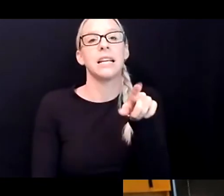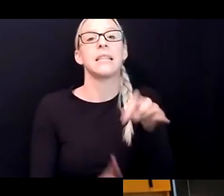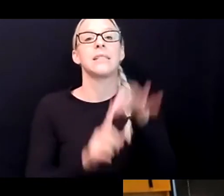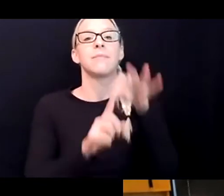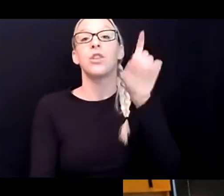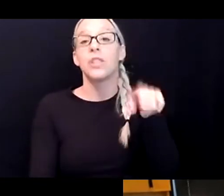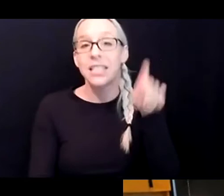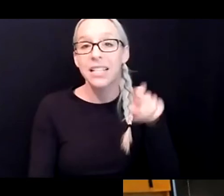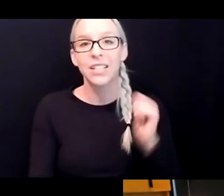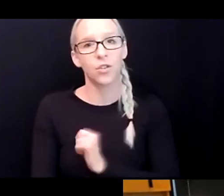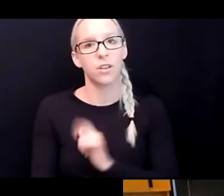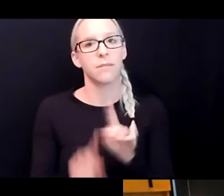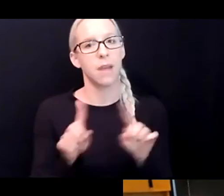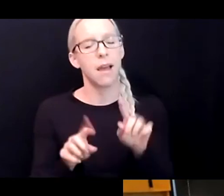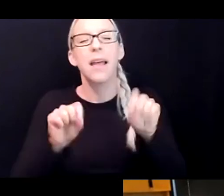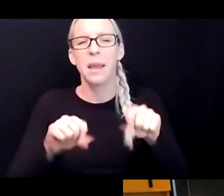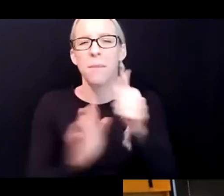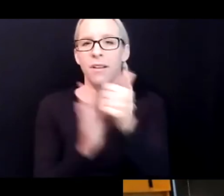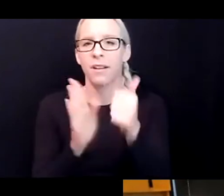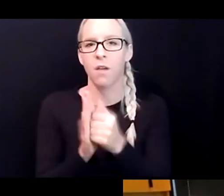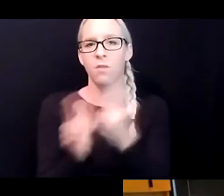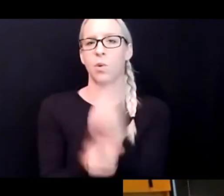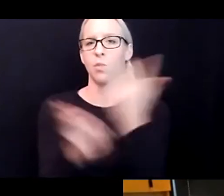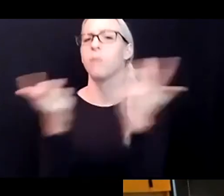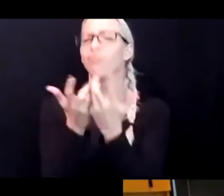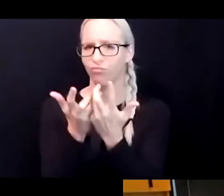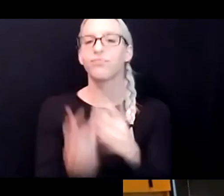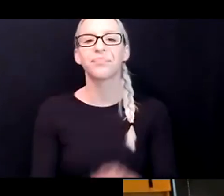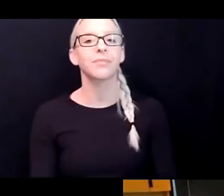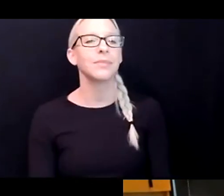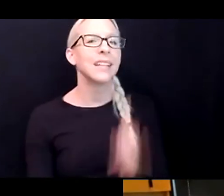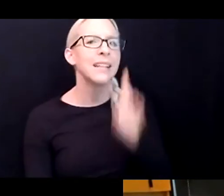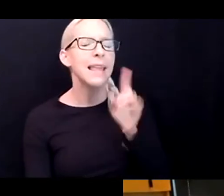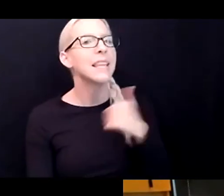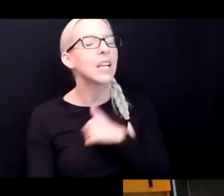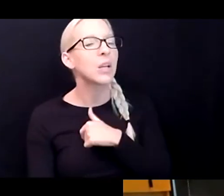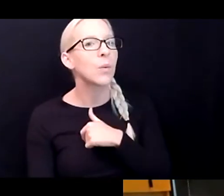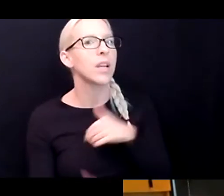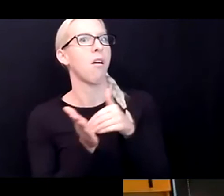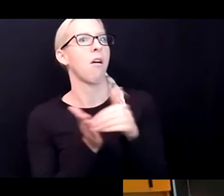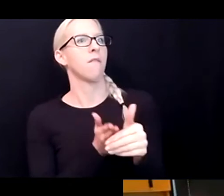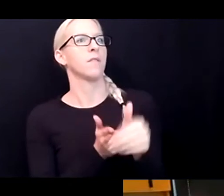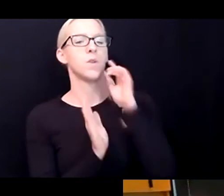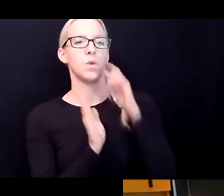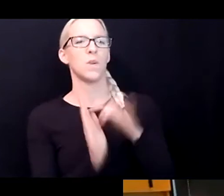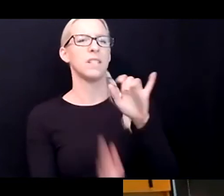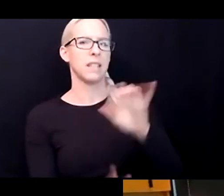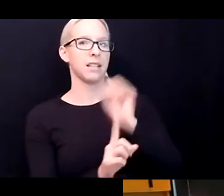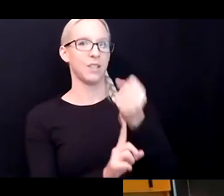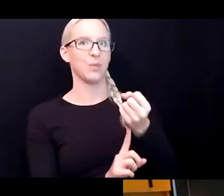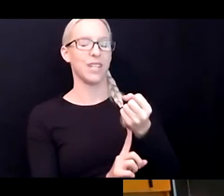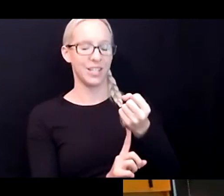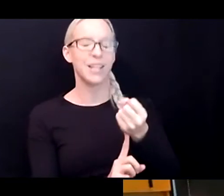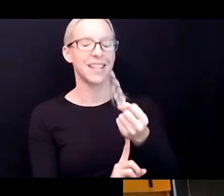ABLE is absolutely still appropriate. Yeah, and I think that we hear that so often too of,